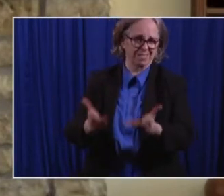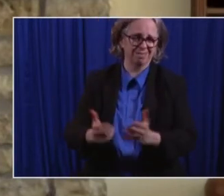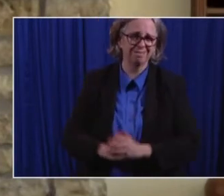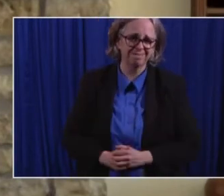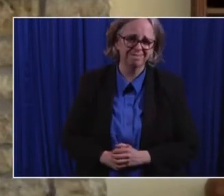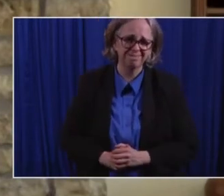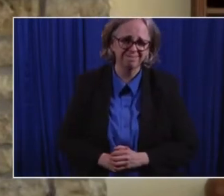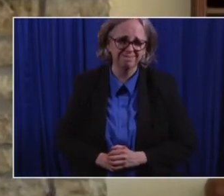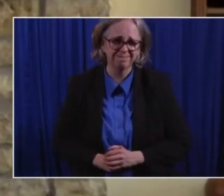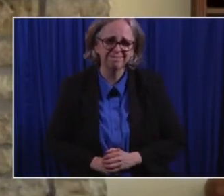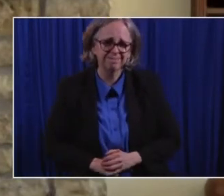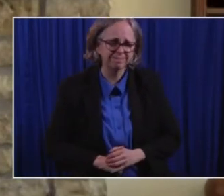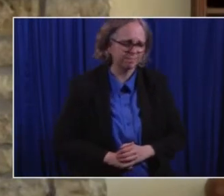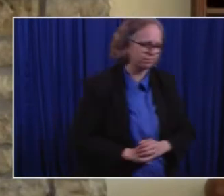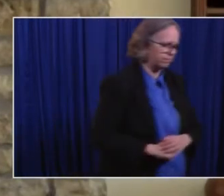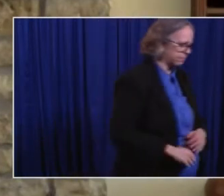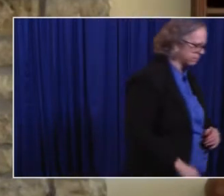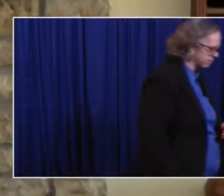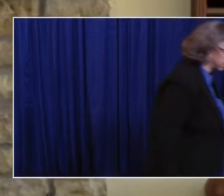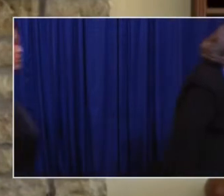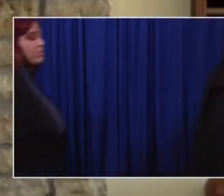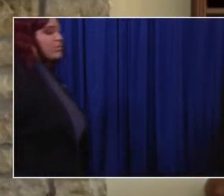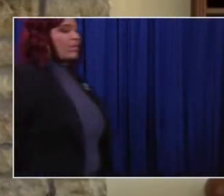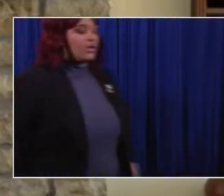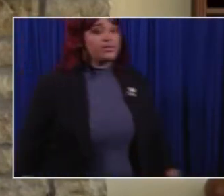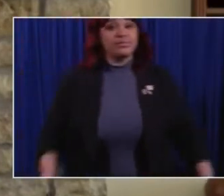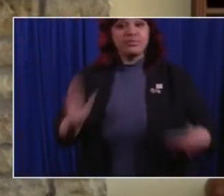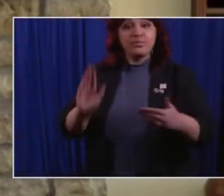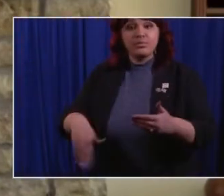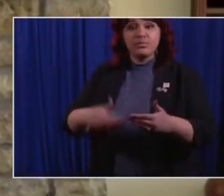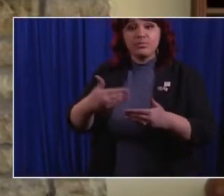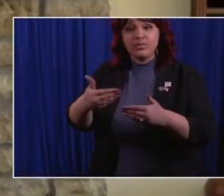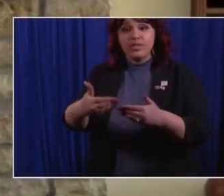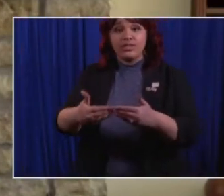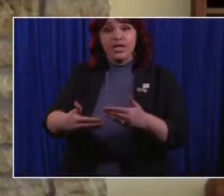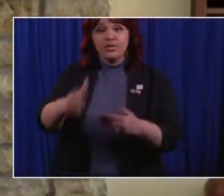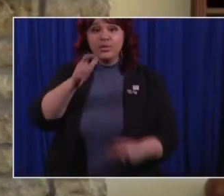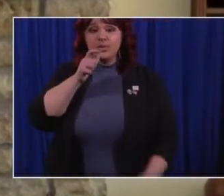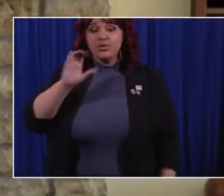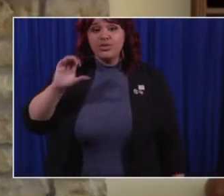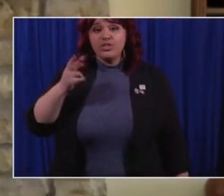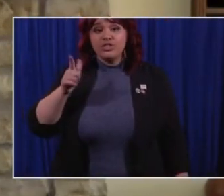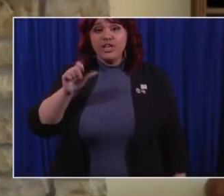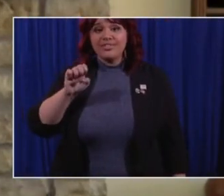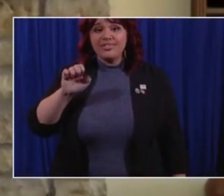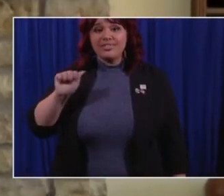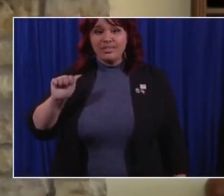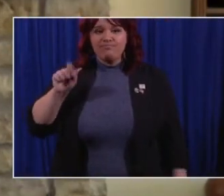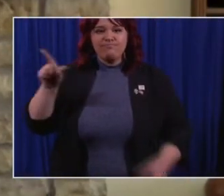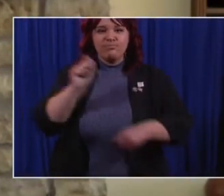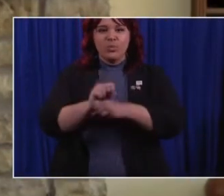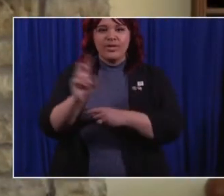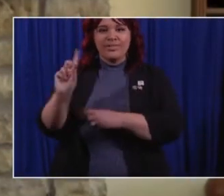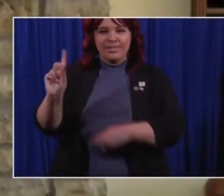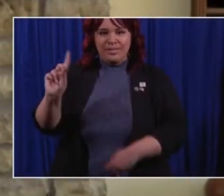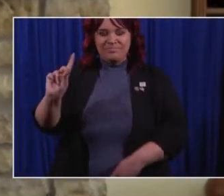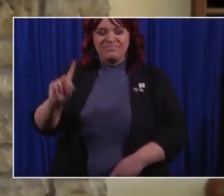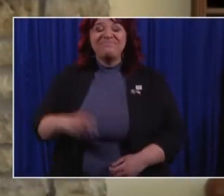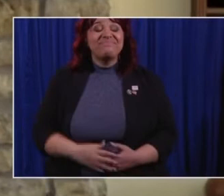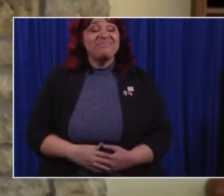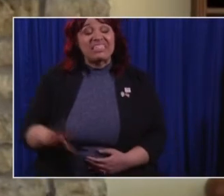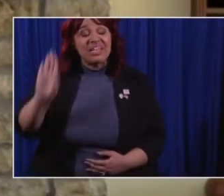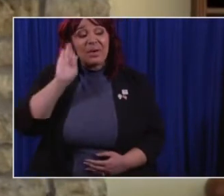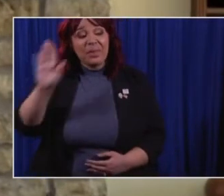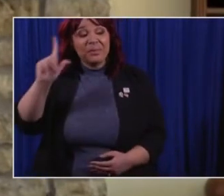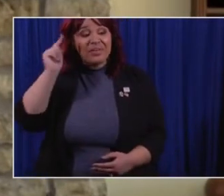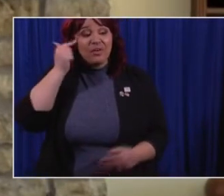Next question is from Chelsea Sick at WKEF in Dayton. Chelsea. Hi there, Governor DeWine. Chelsea. So we just wanted to check